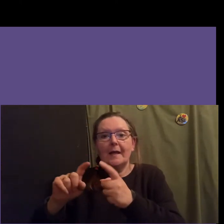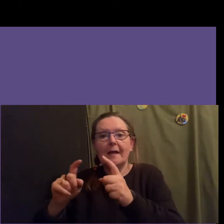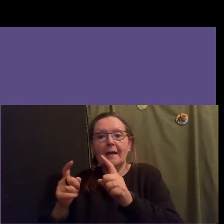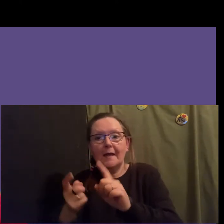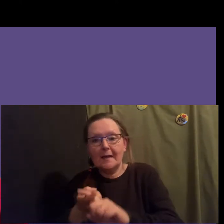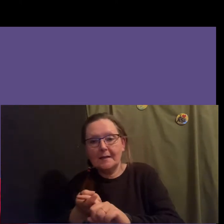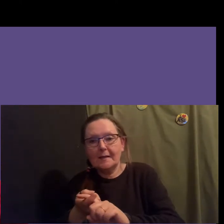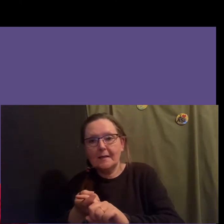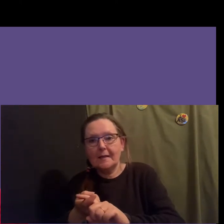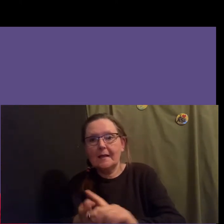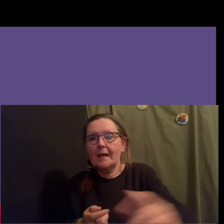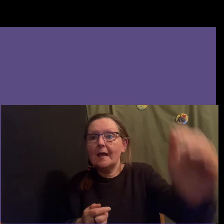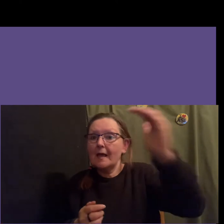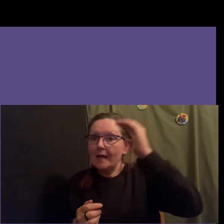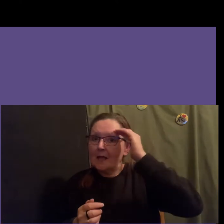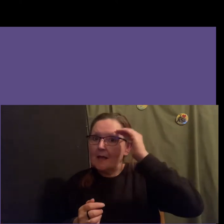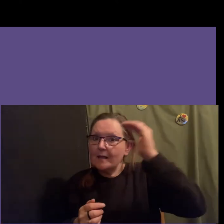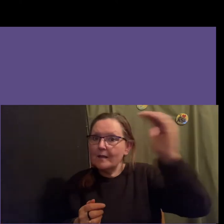Hello,